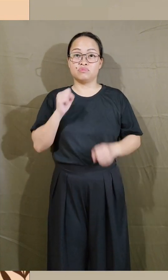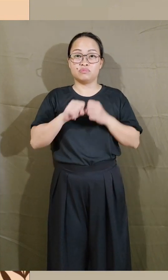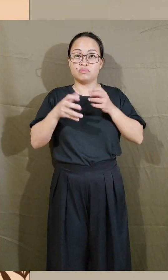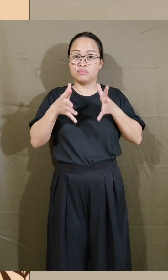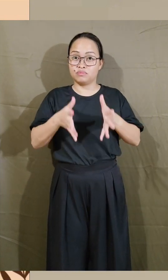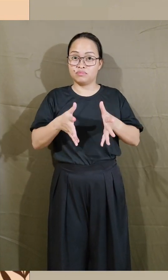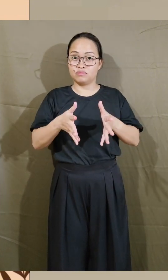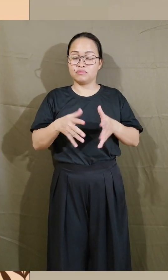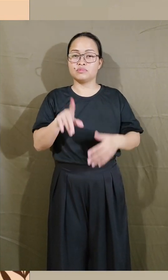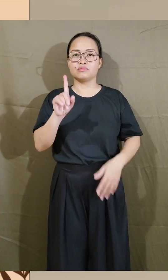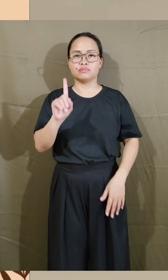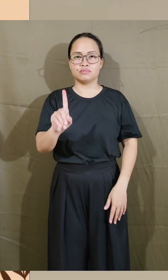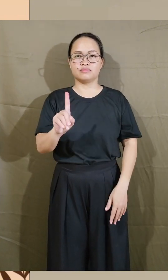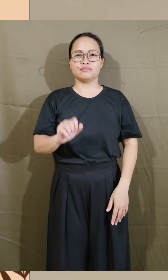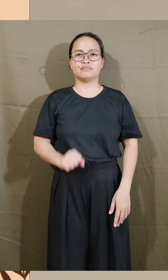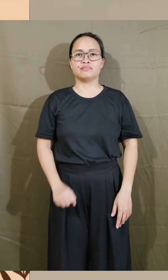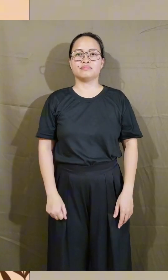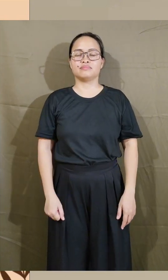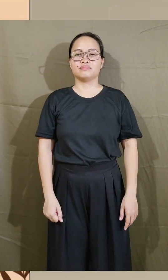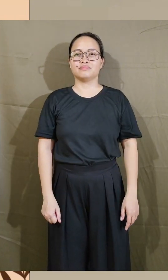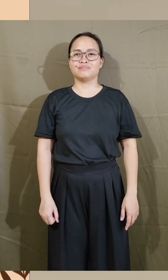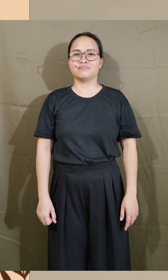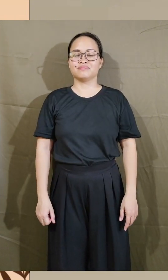left with 1.